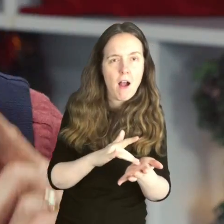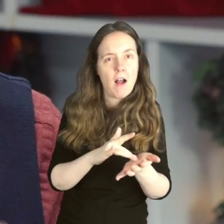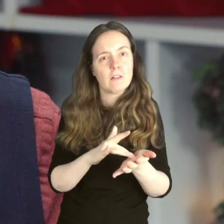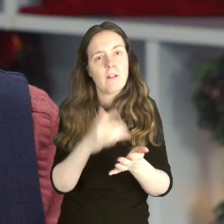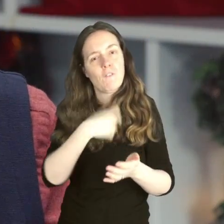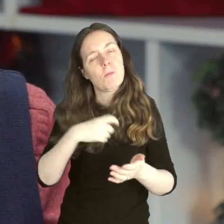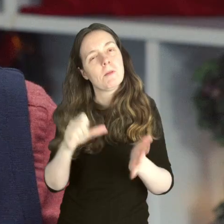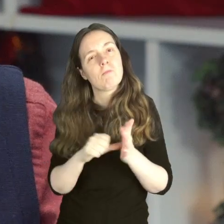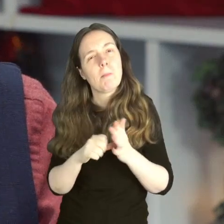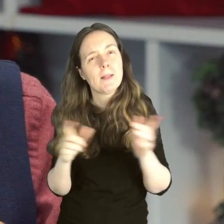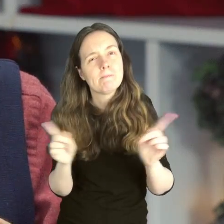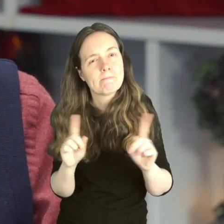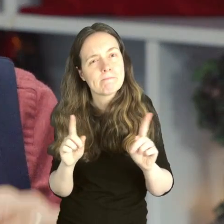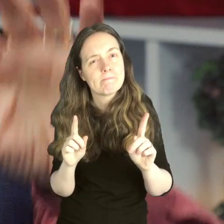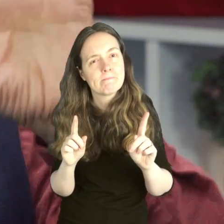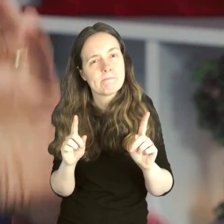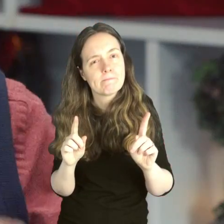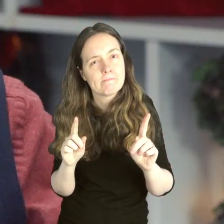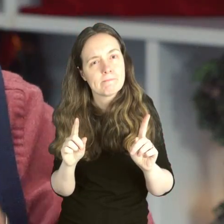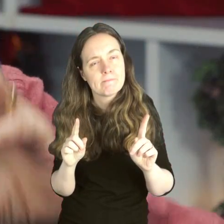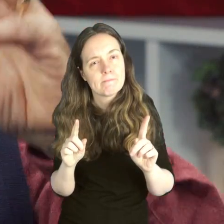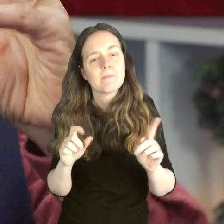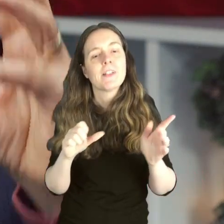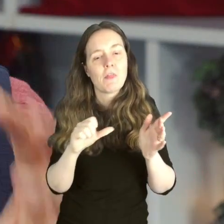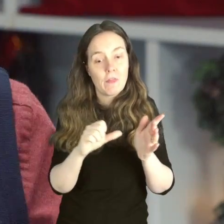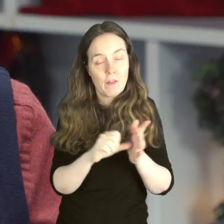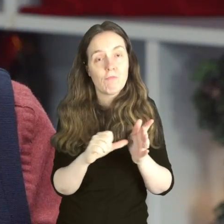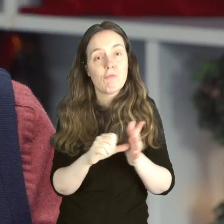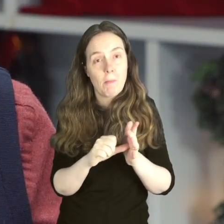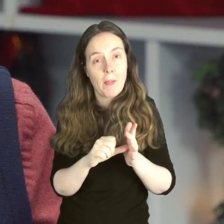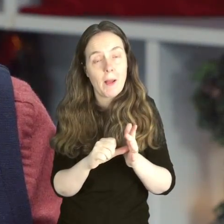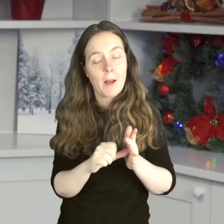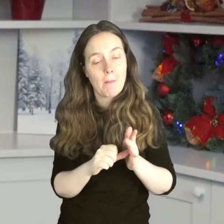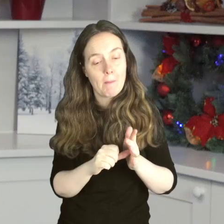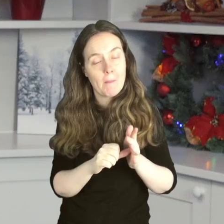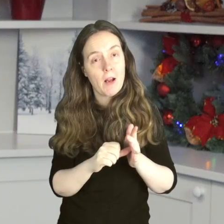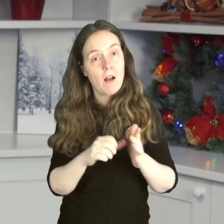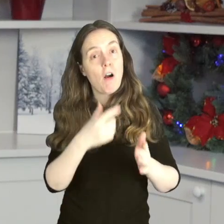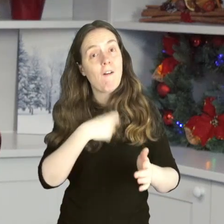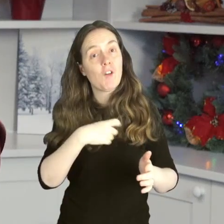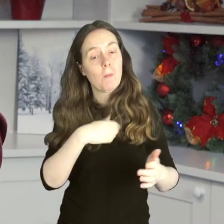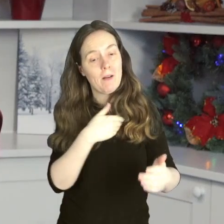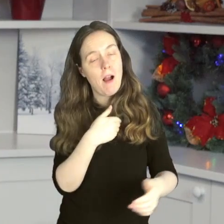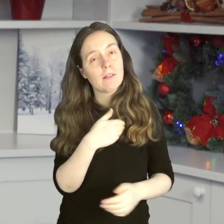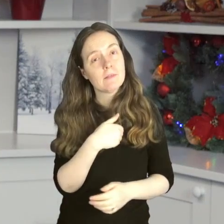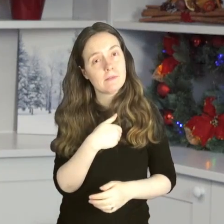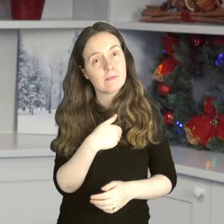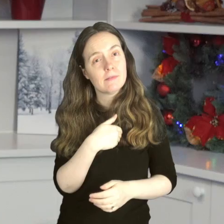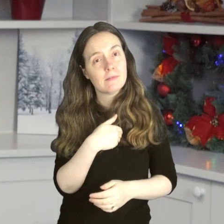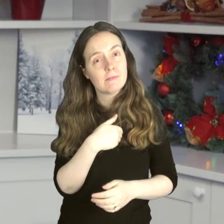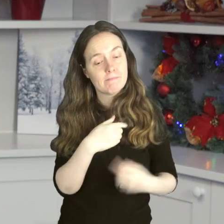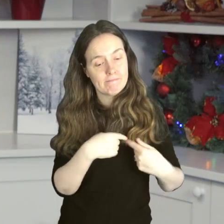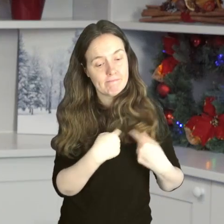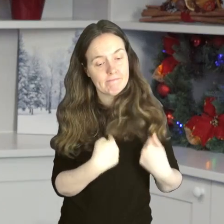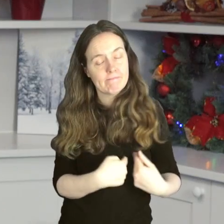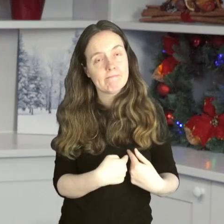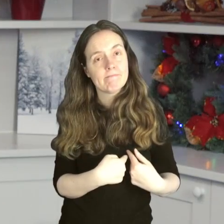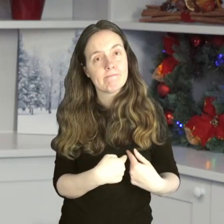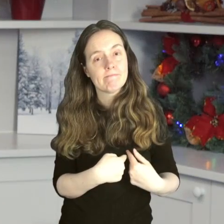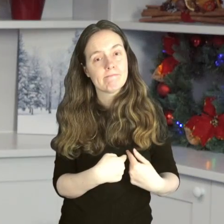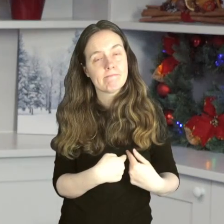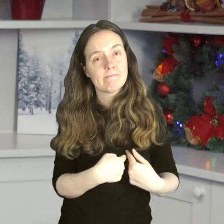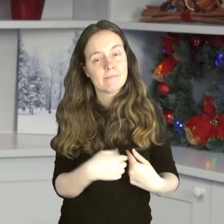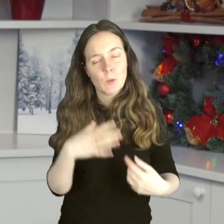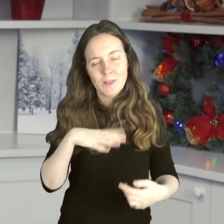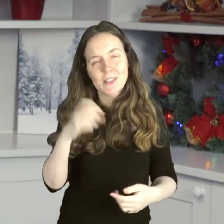the problem of the human heart. Unless we understand the truth